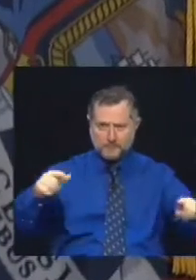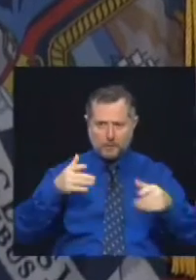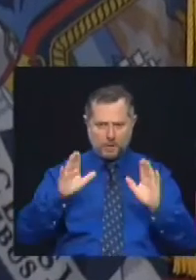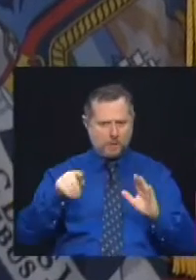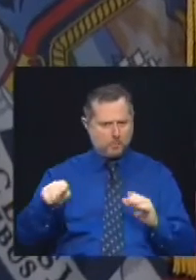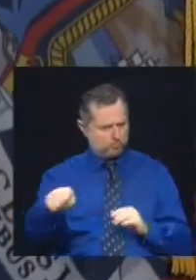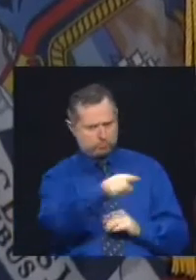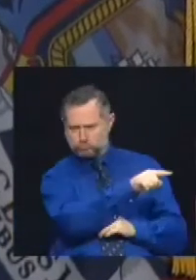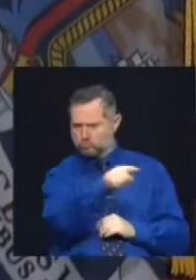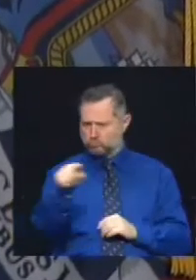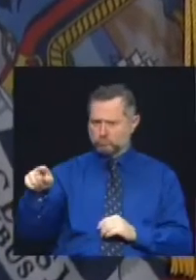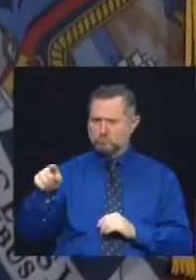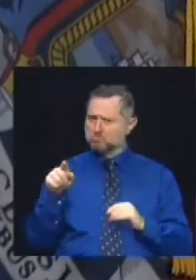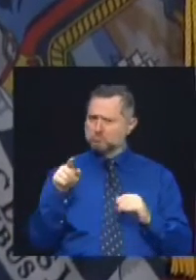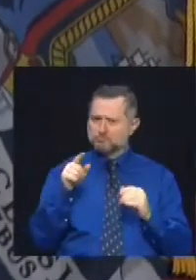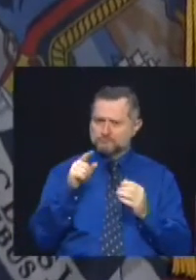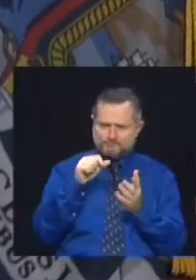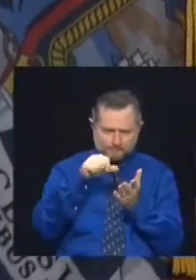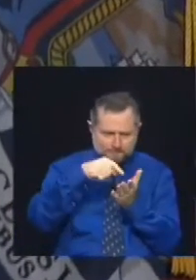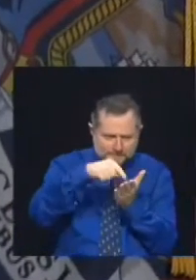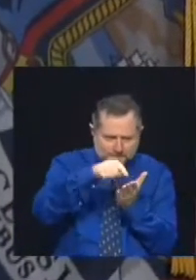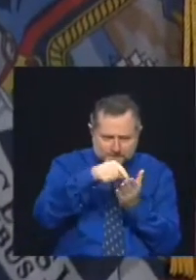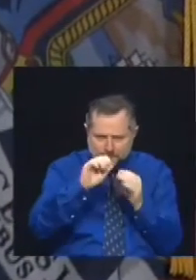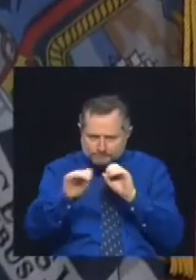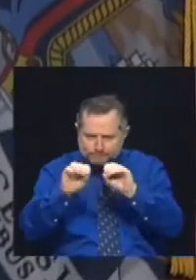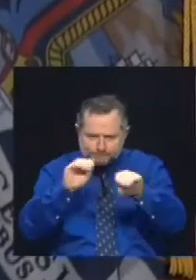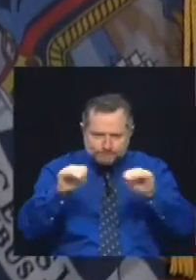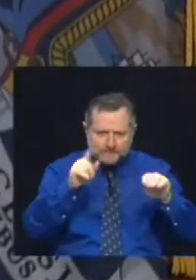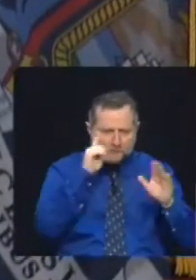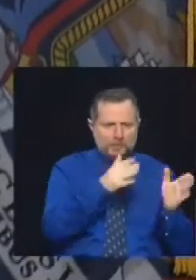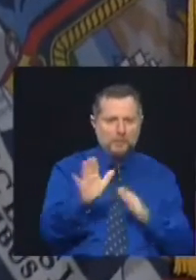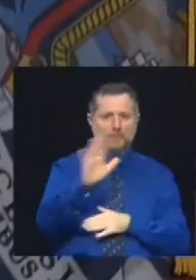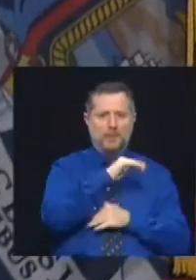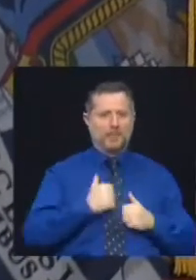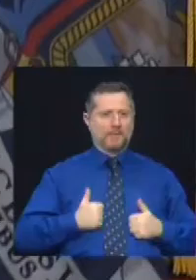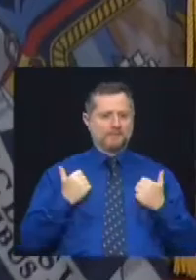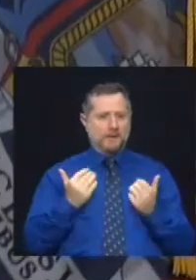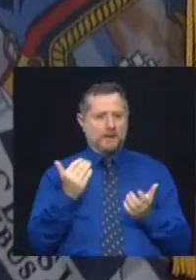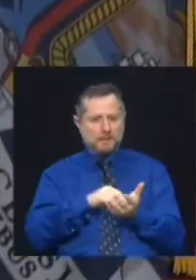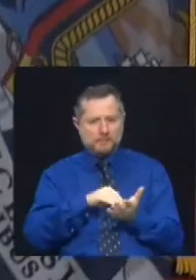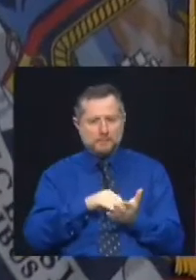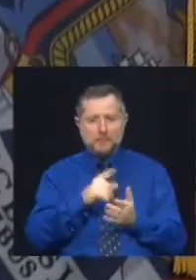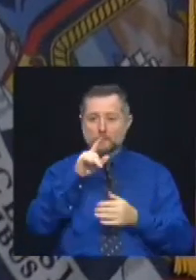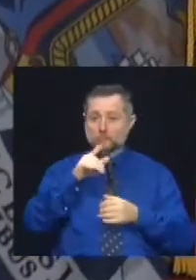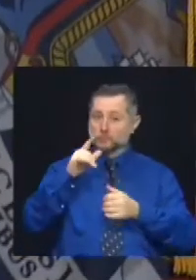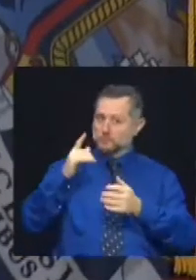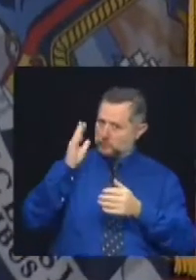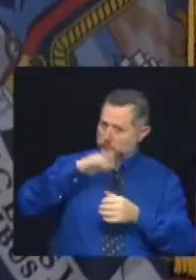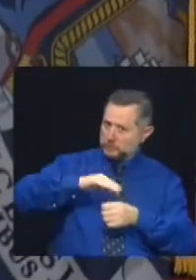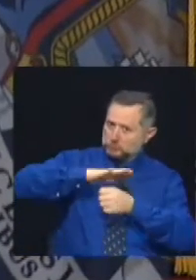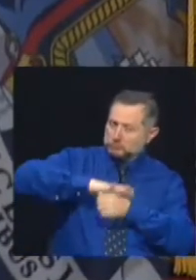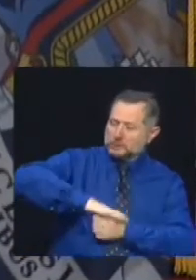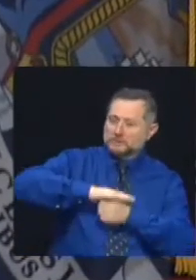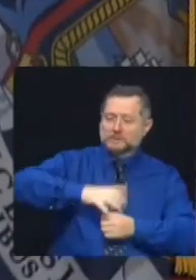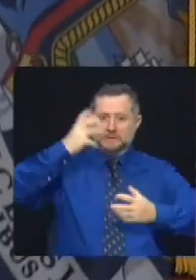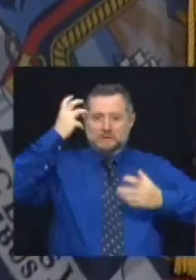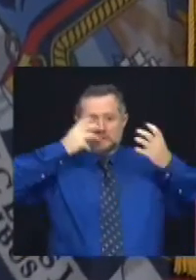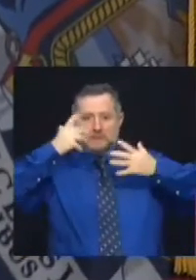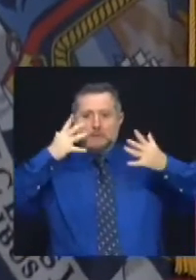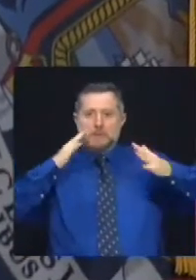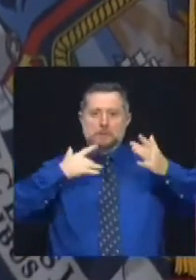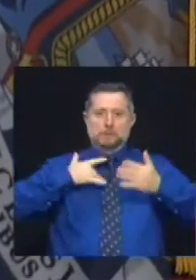getting their lives back in order and reducing some of the incredible stress that these families and individuals are under. It's absolutely